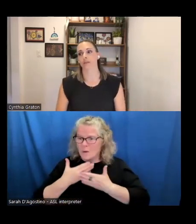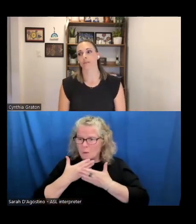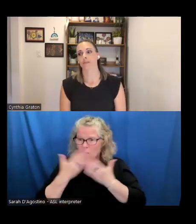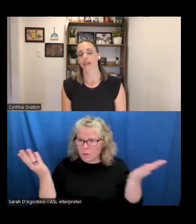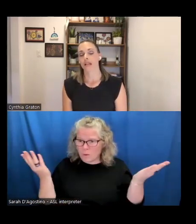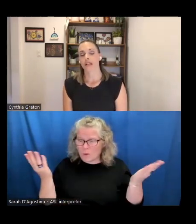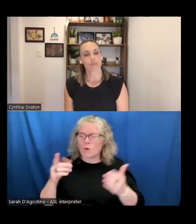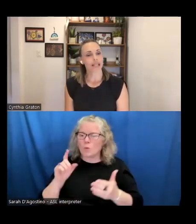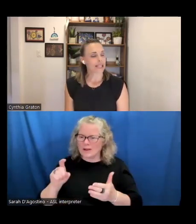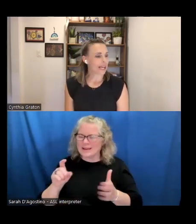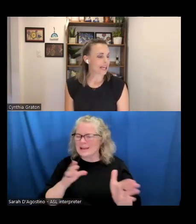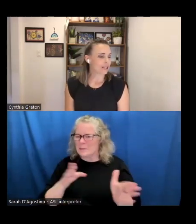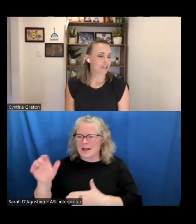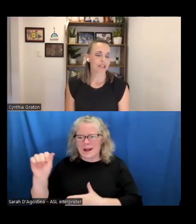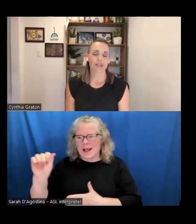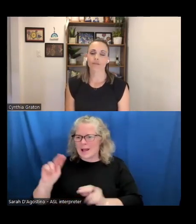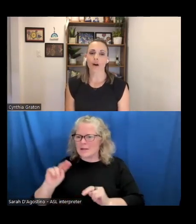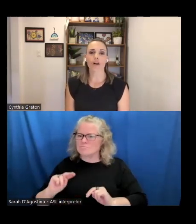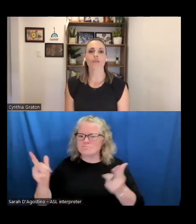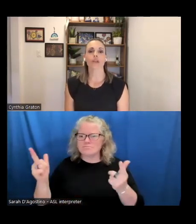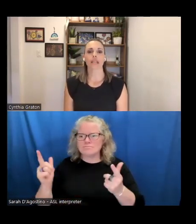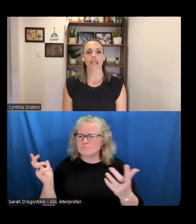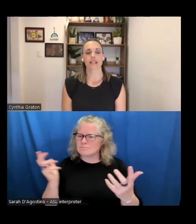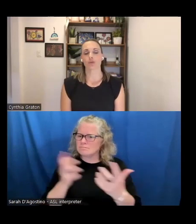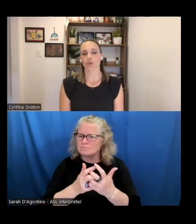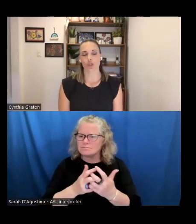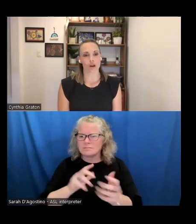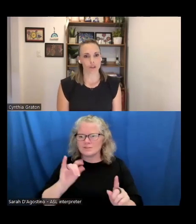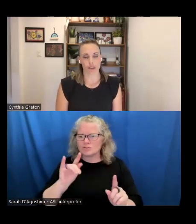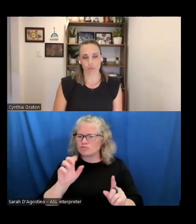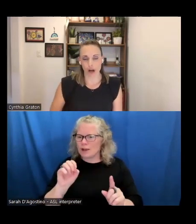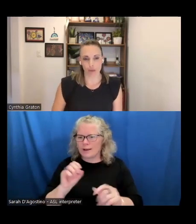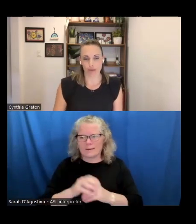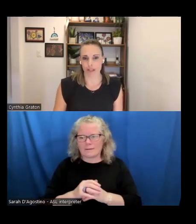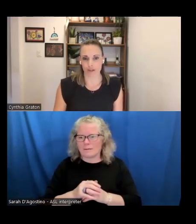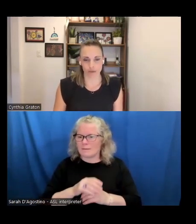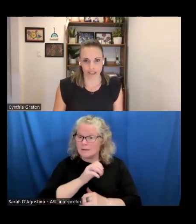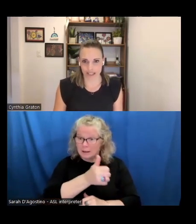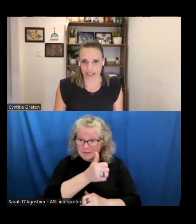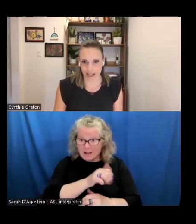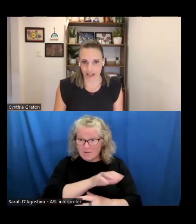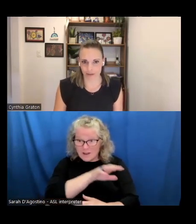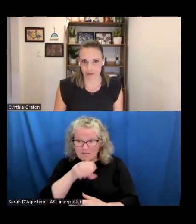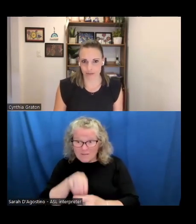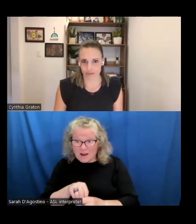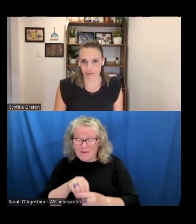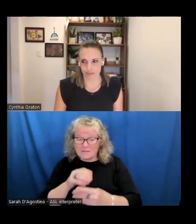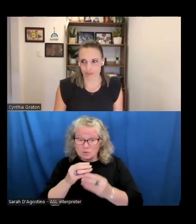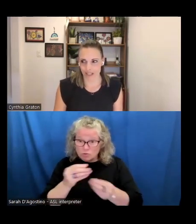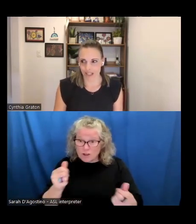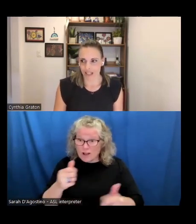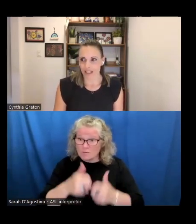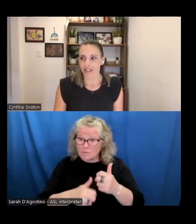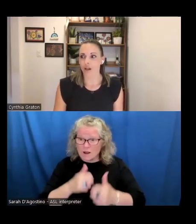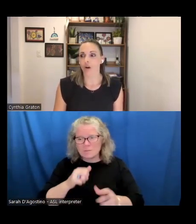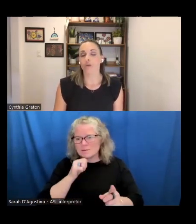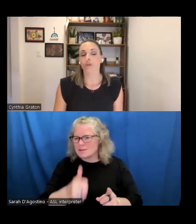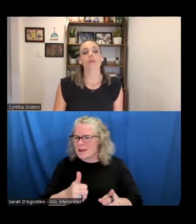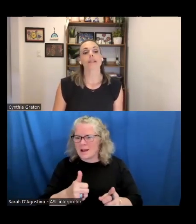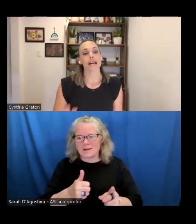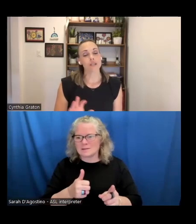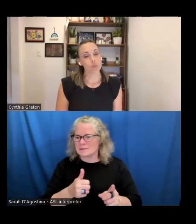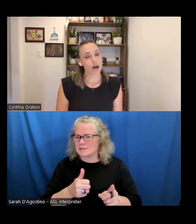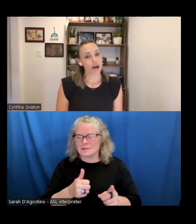that. Plan A doesn't involve the kid into solving the problems that affect his life.